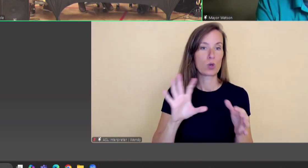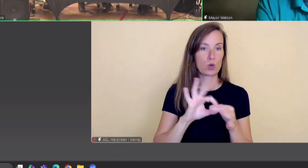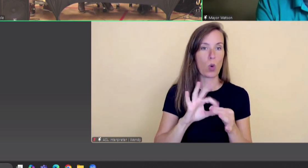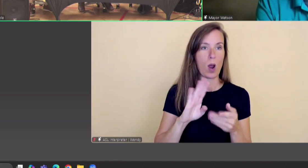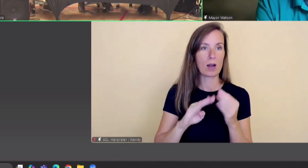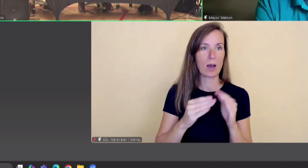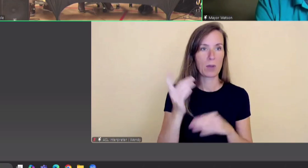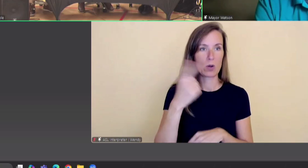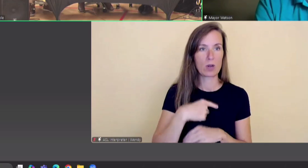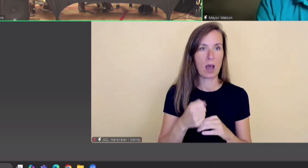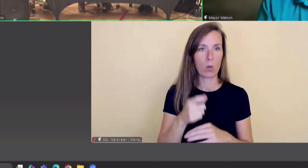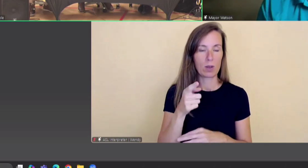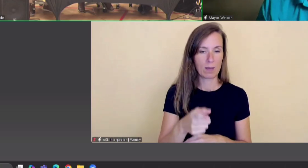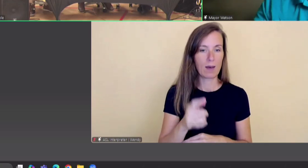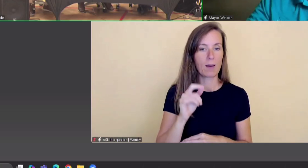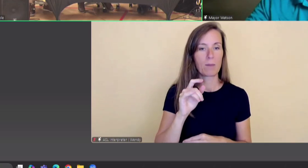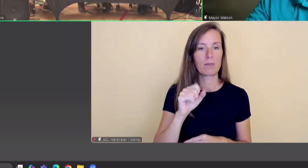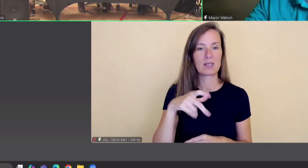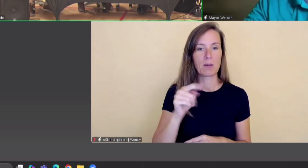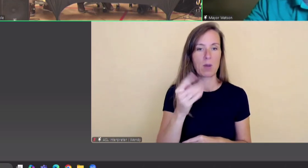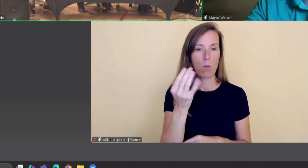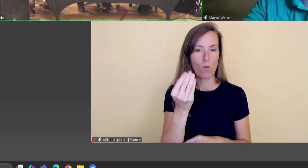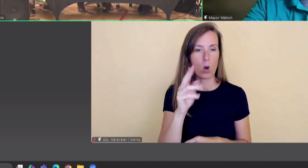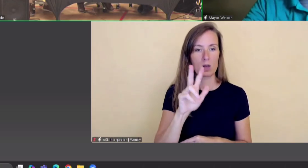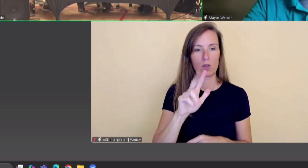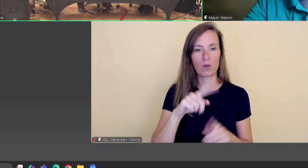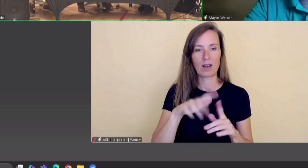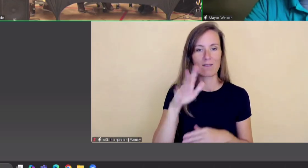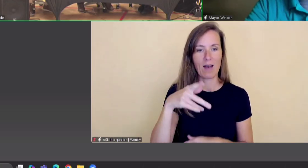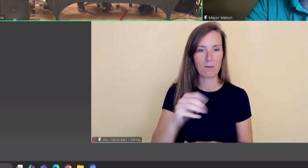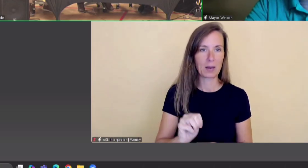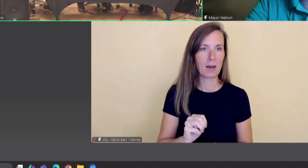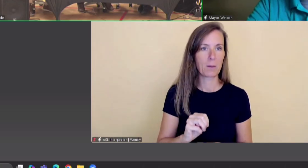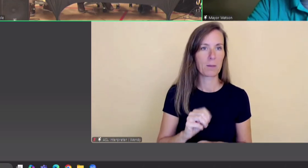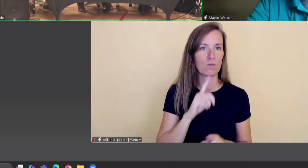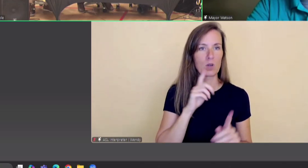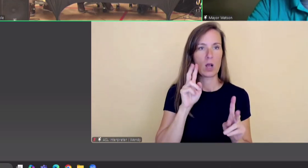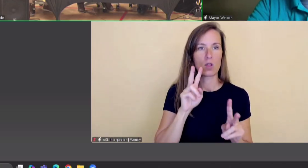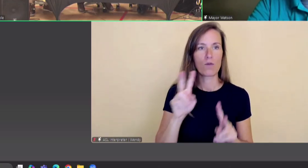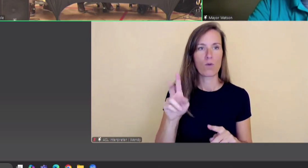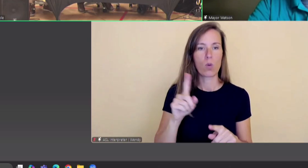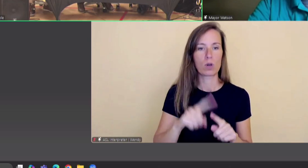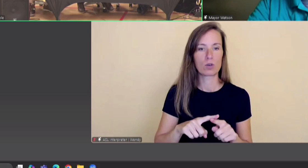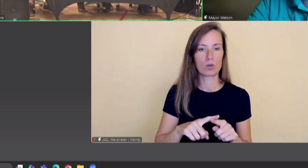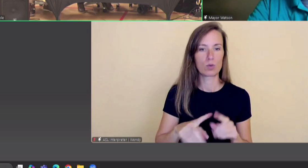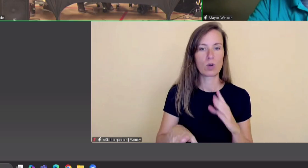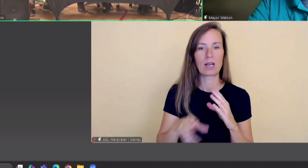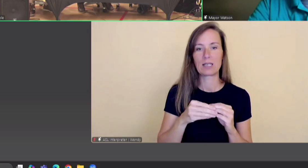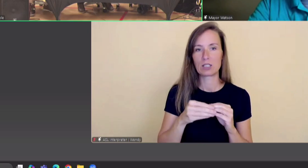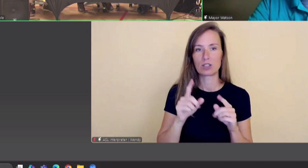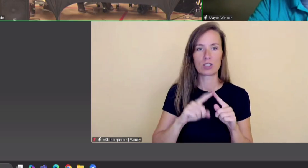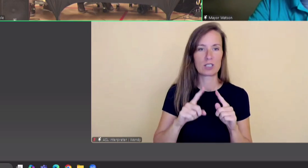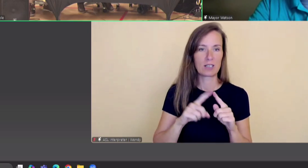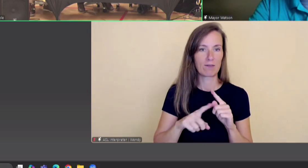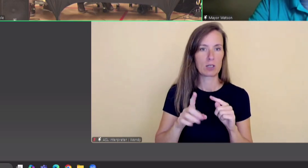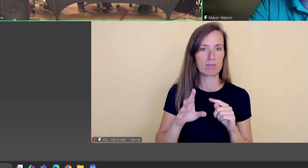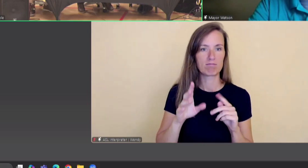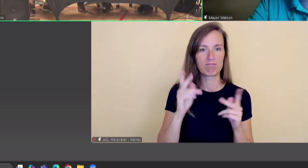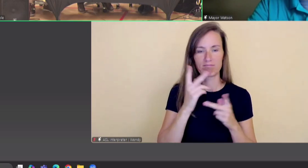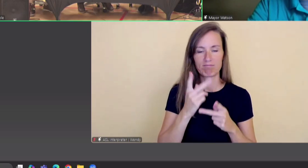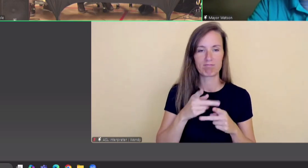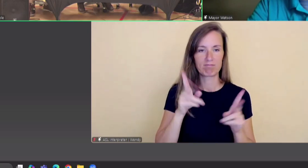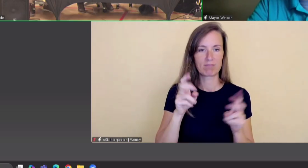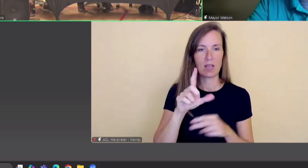5 p.m. And we'll look forward to additional logistical items on that coming forward.